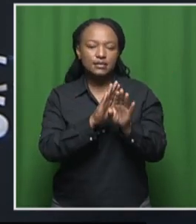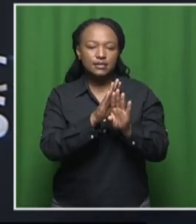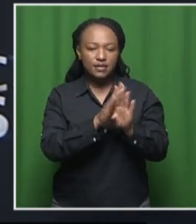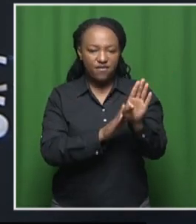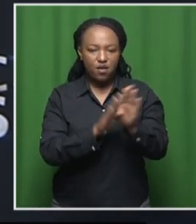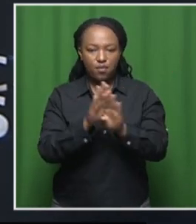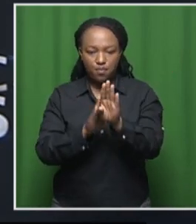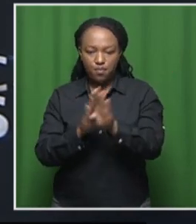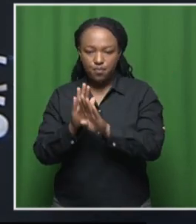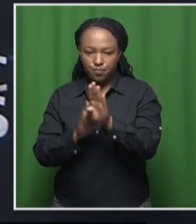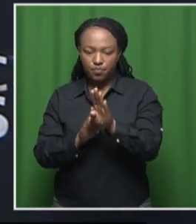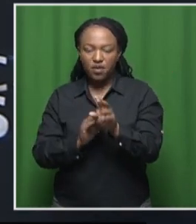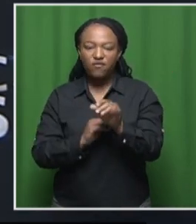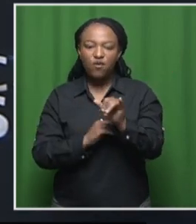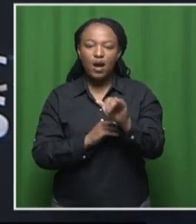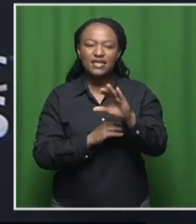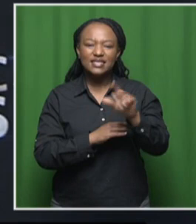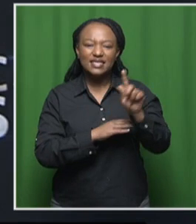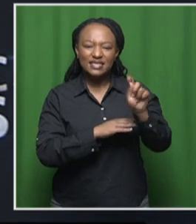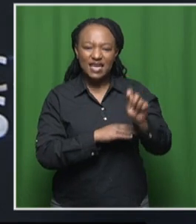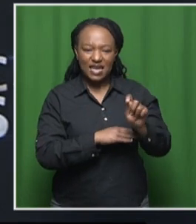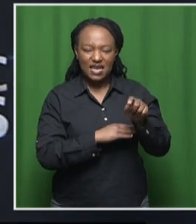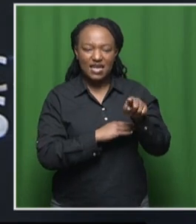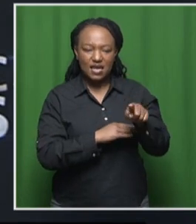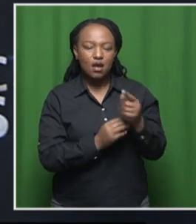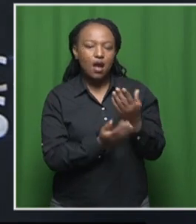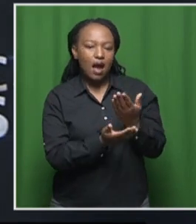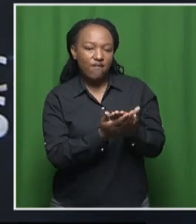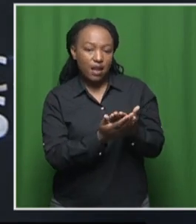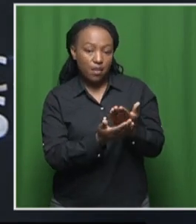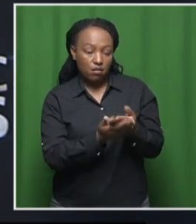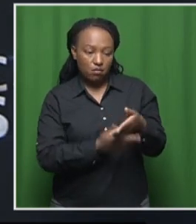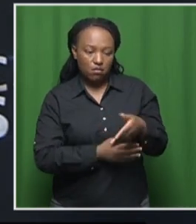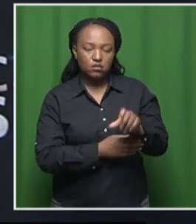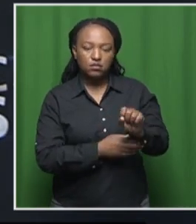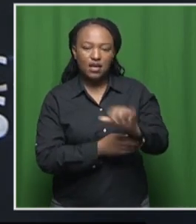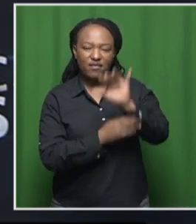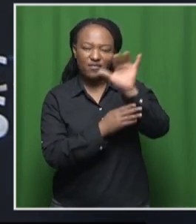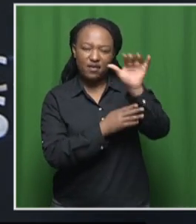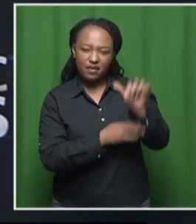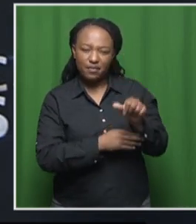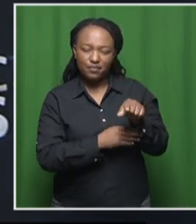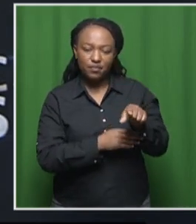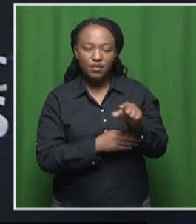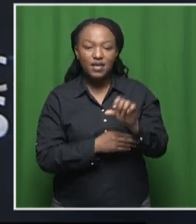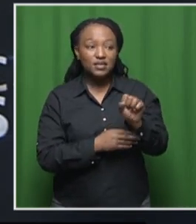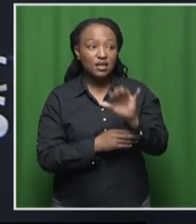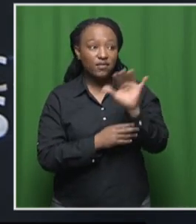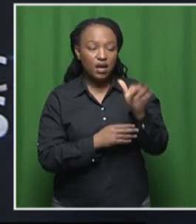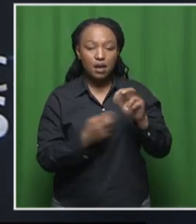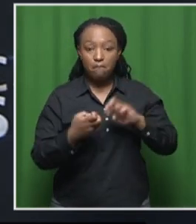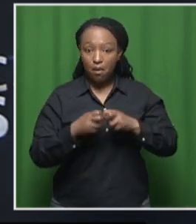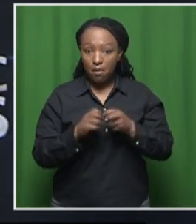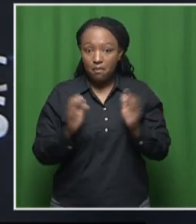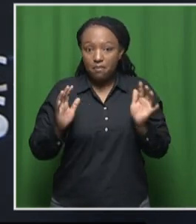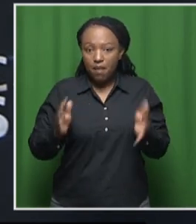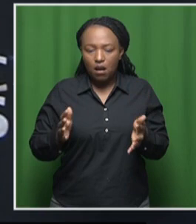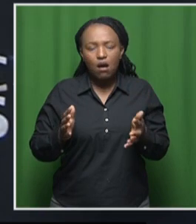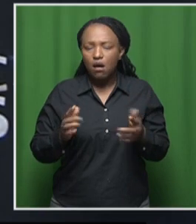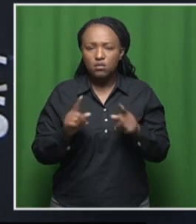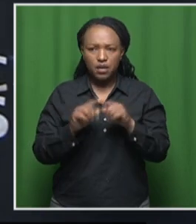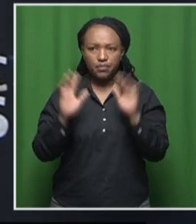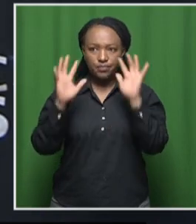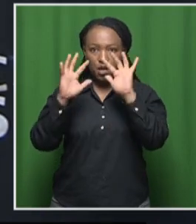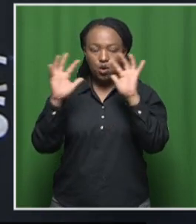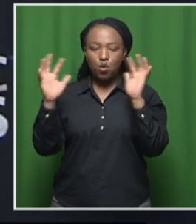and having ICT skills available in South Africa. It's not only a South African problem, but it's a global phenomenon